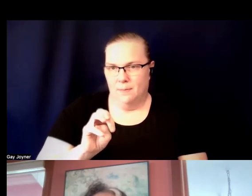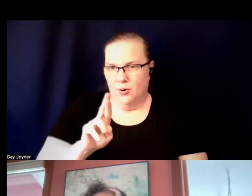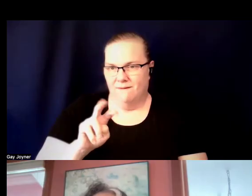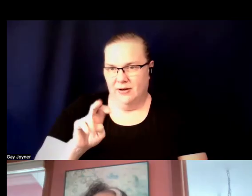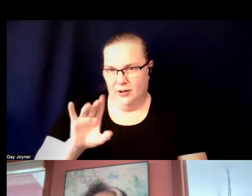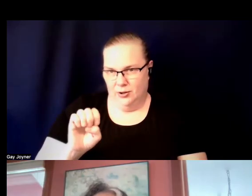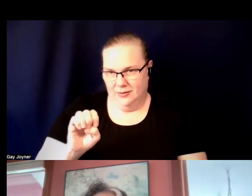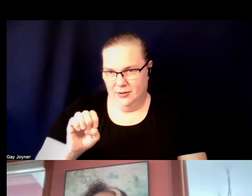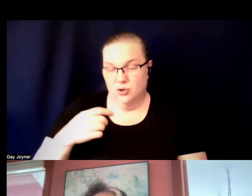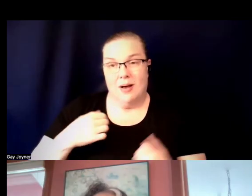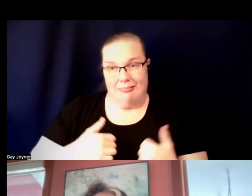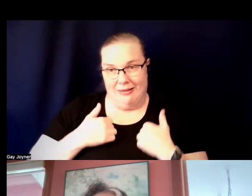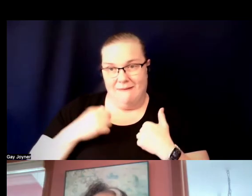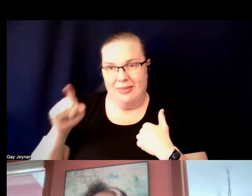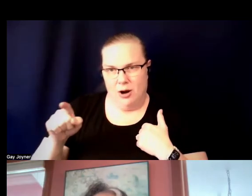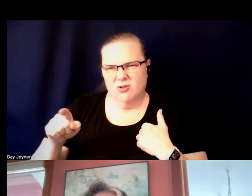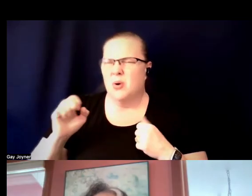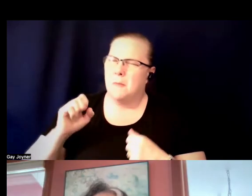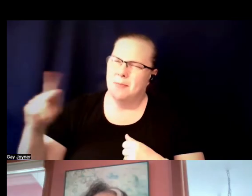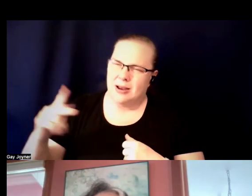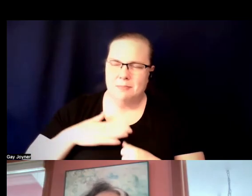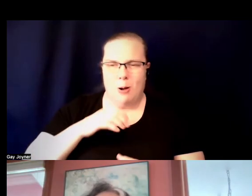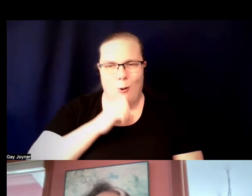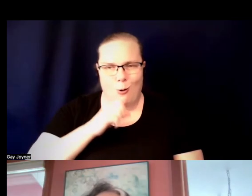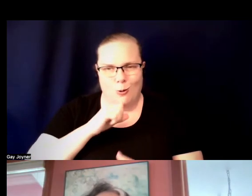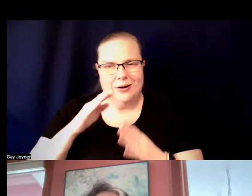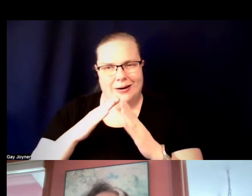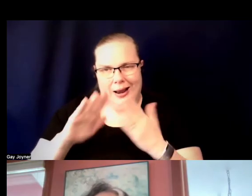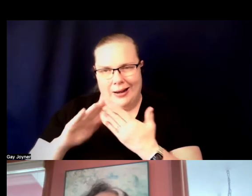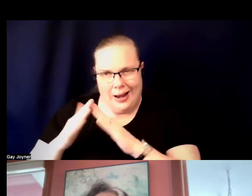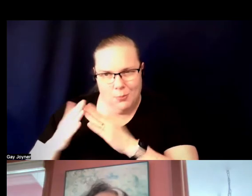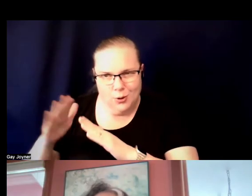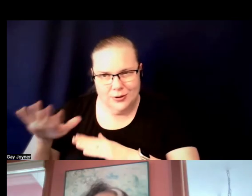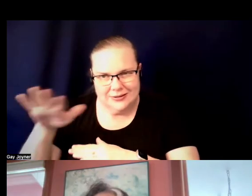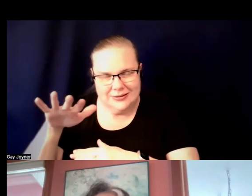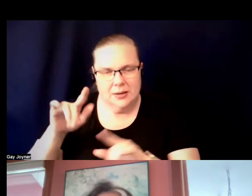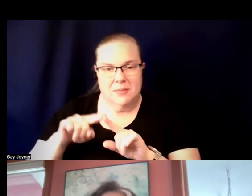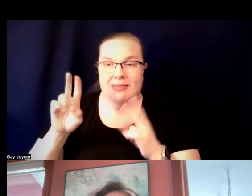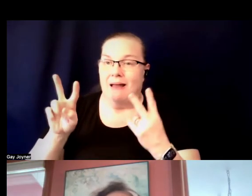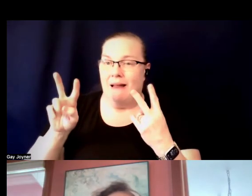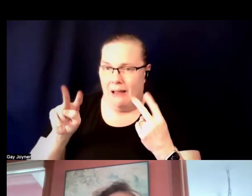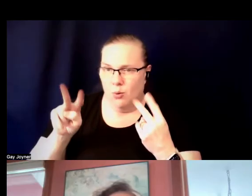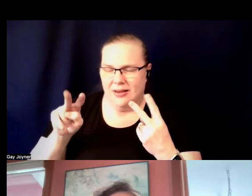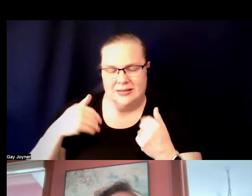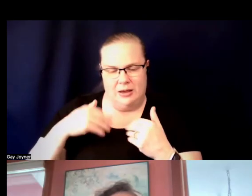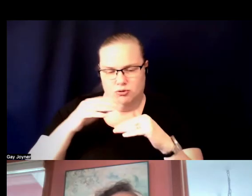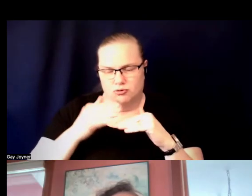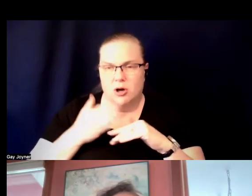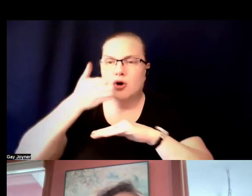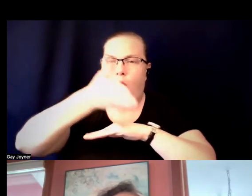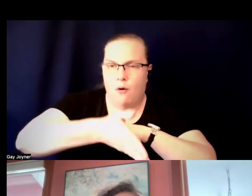while, so I'll go back to my old neighborhoods. I like, the highways that stretch over things